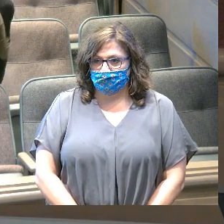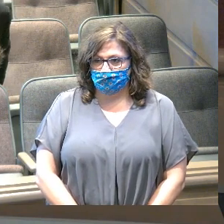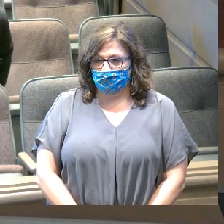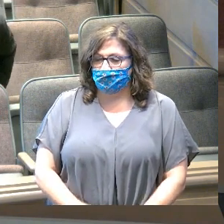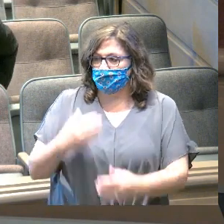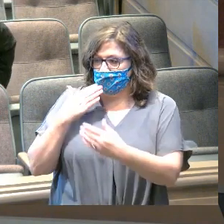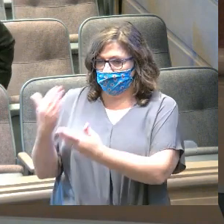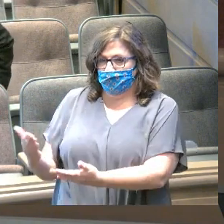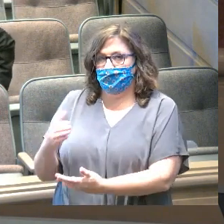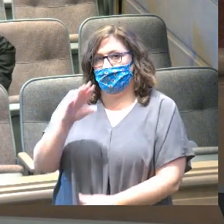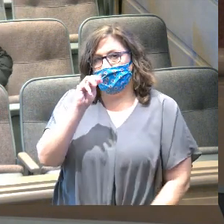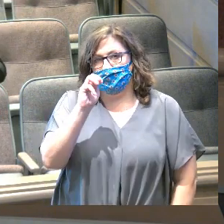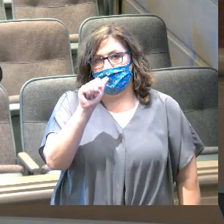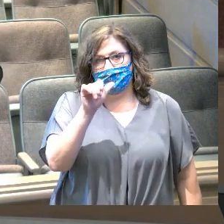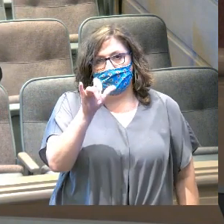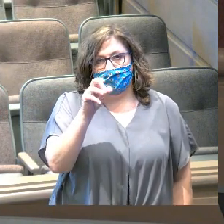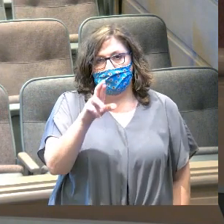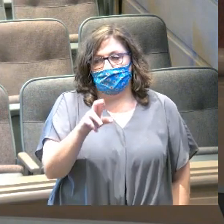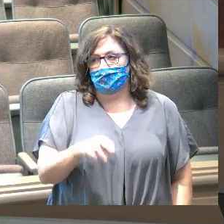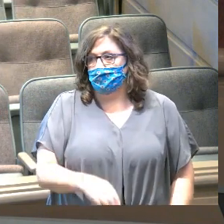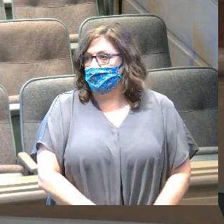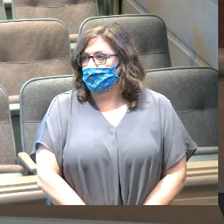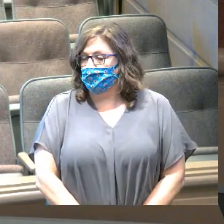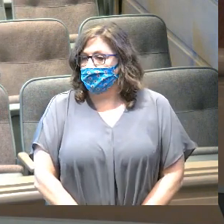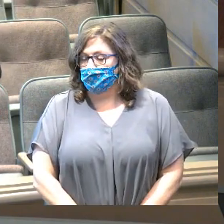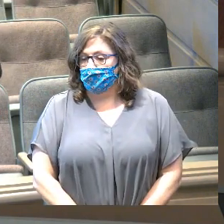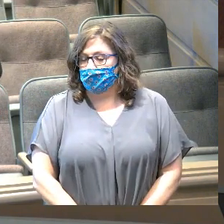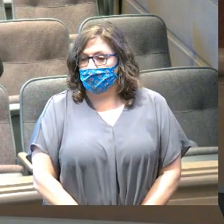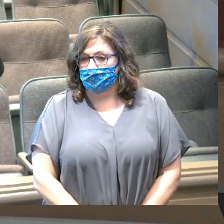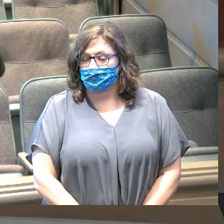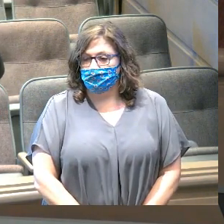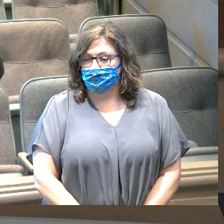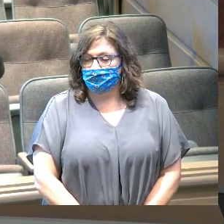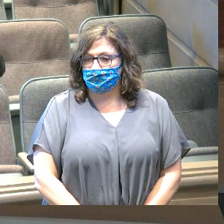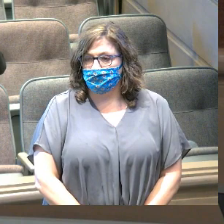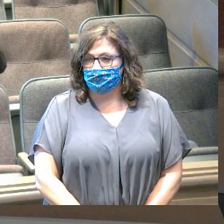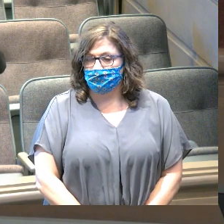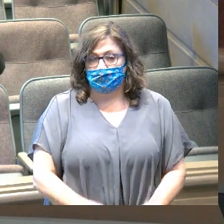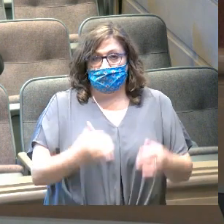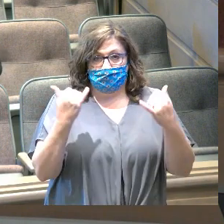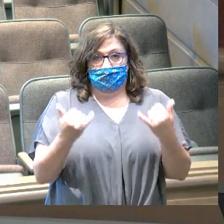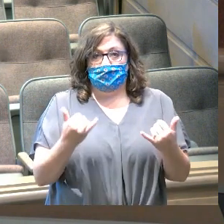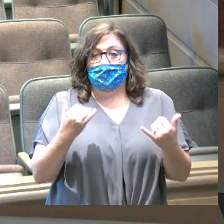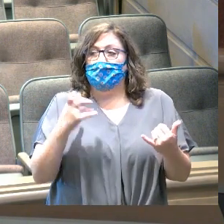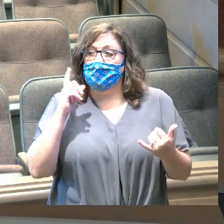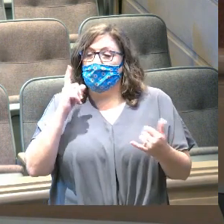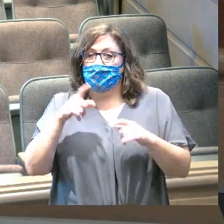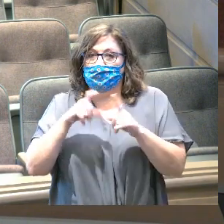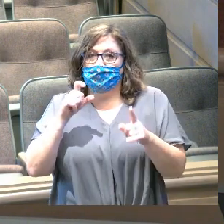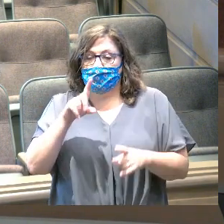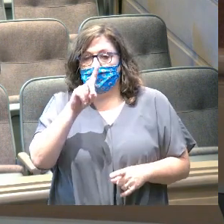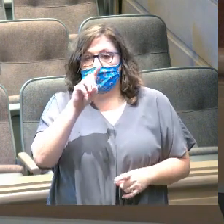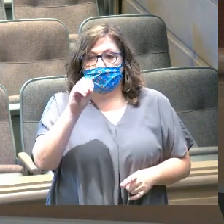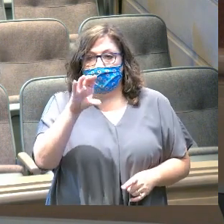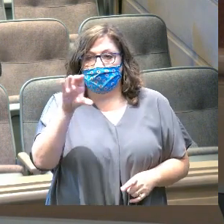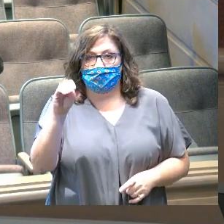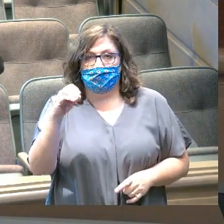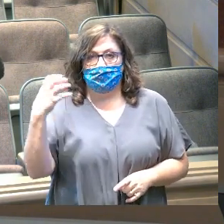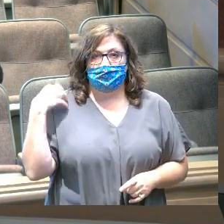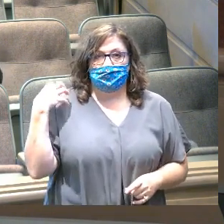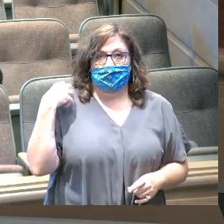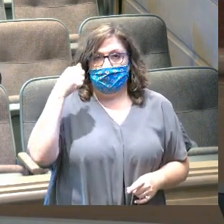Thank you, Mr. Mayor, for your comments today. Now we will hear from Dougherty County Commission Chair Christopher